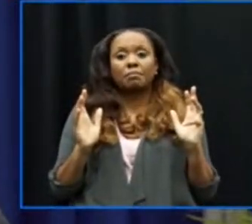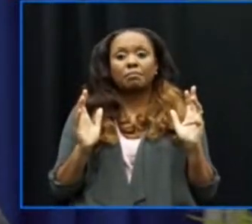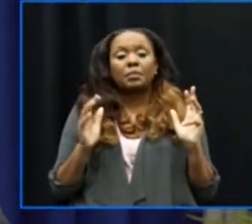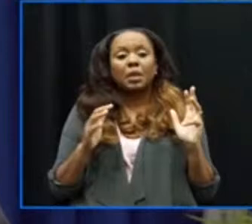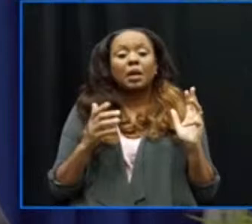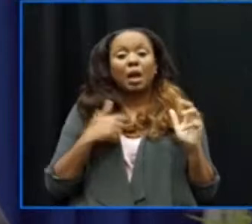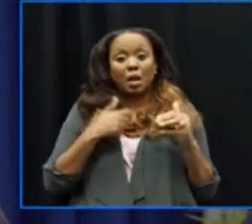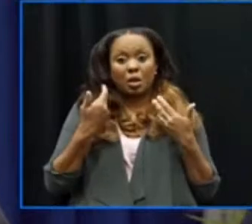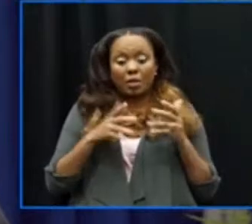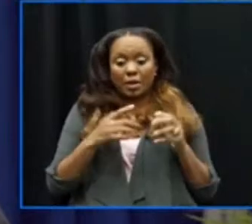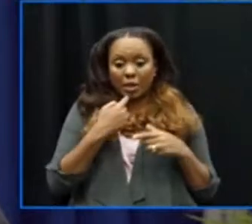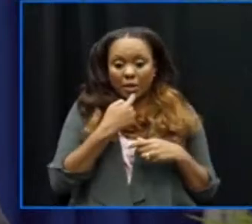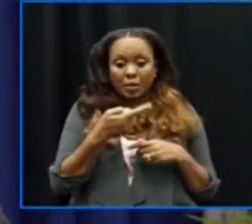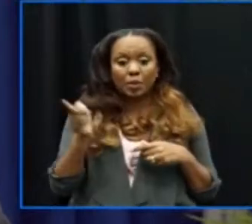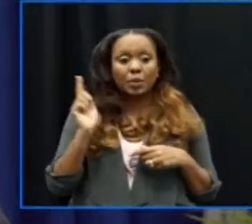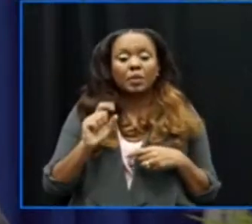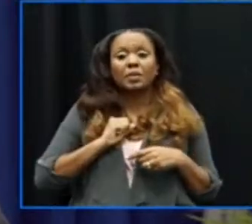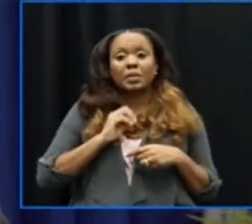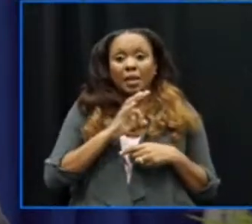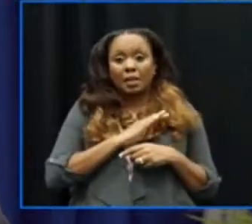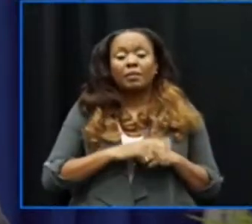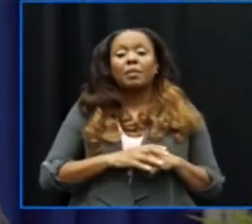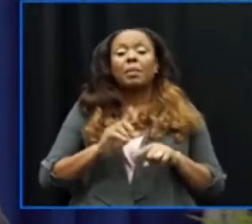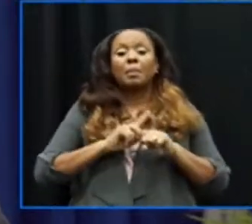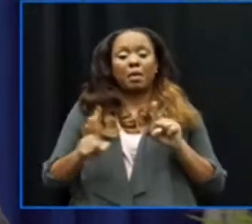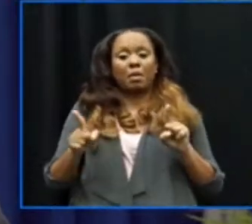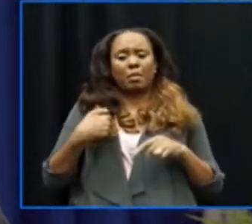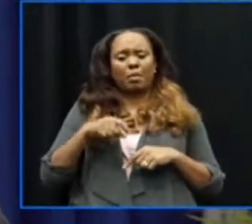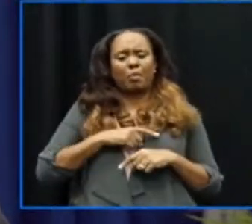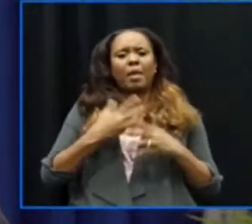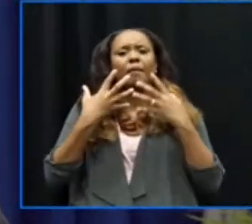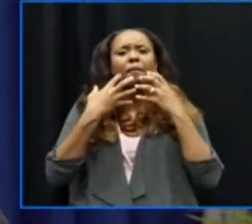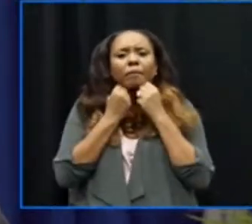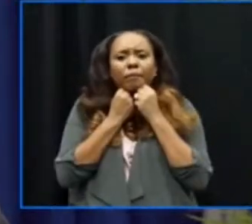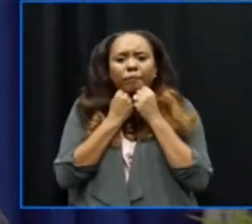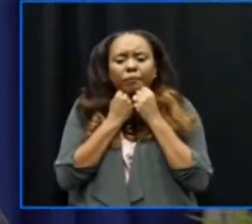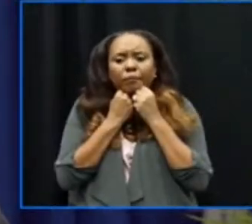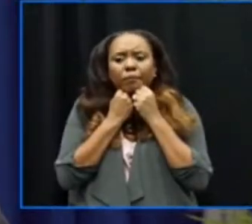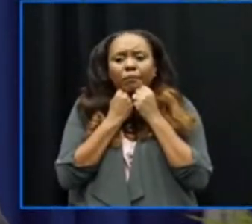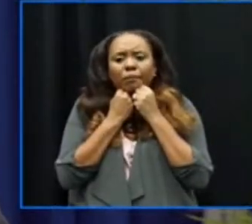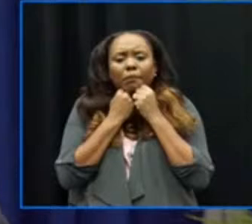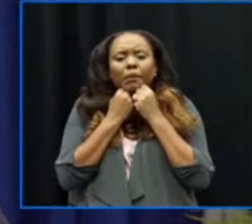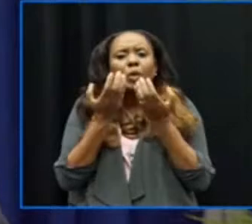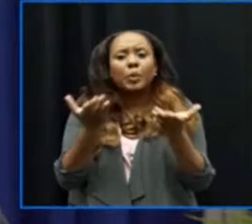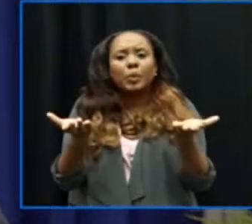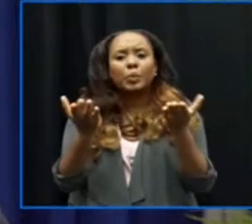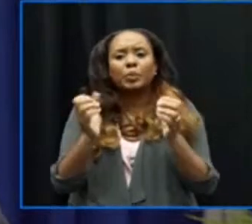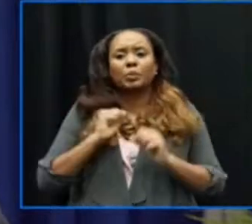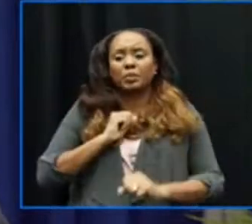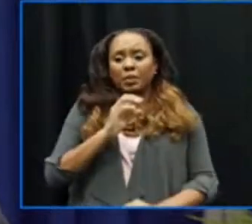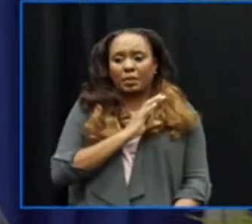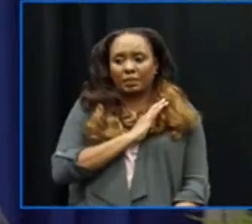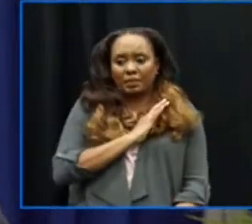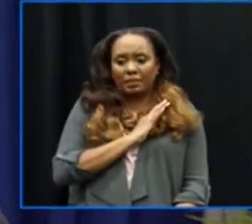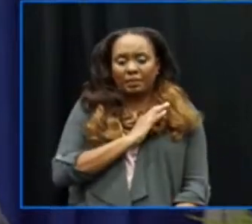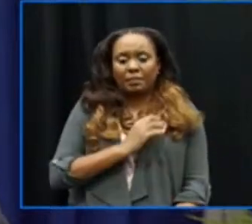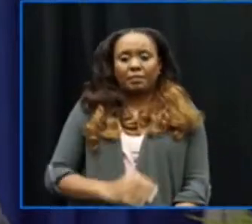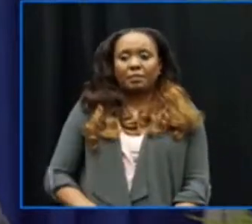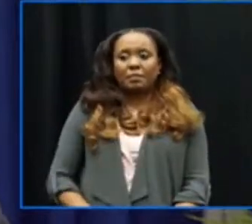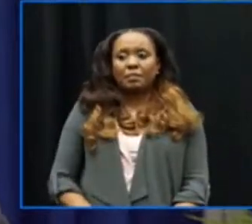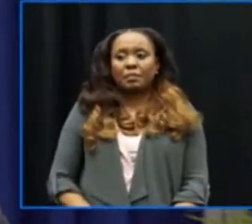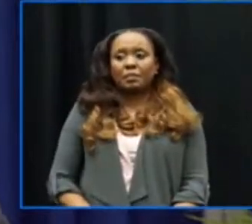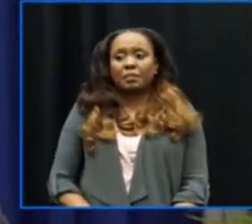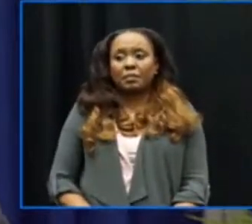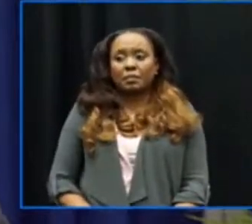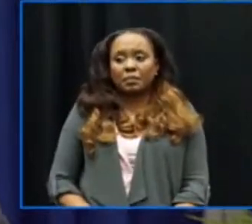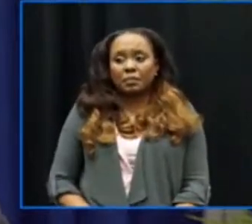staff and we value their experience and the contribution that they can make. And so along with the suggestions that